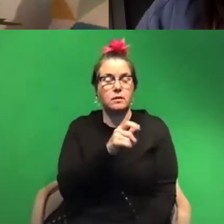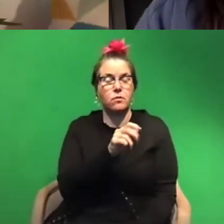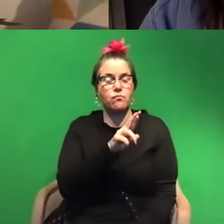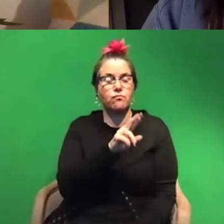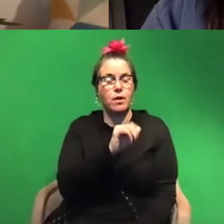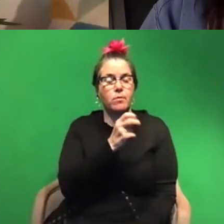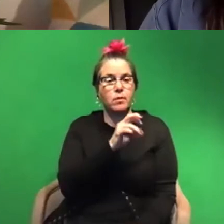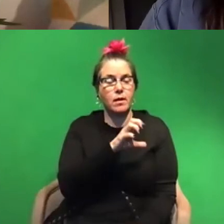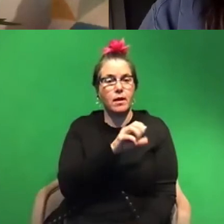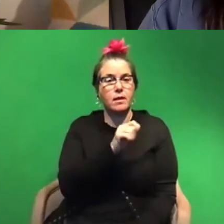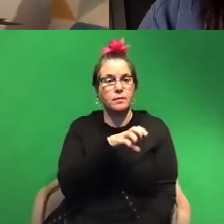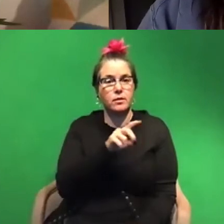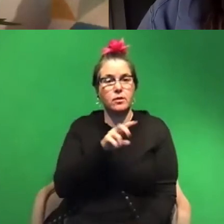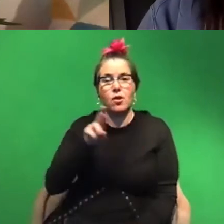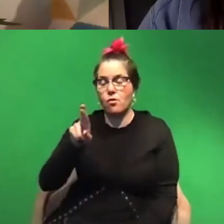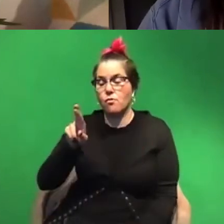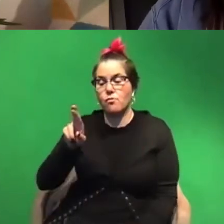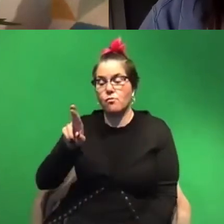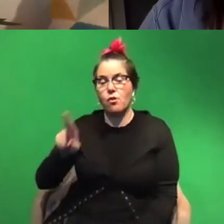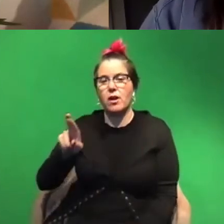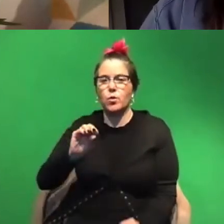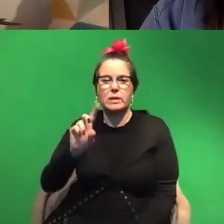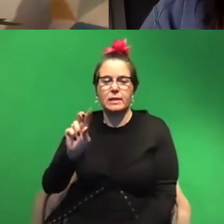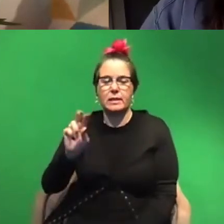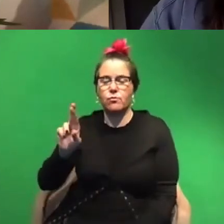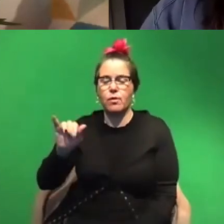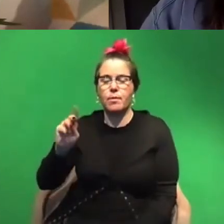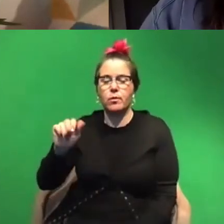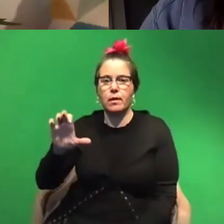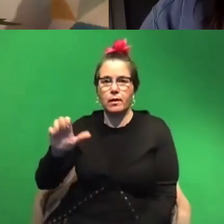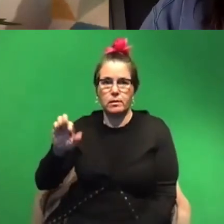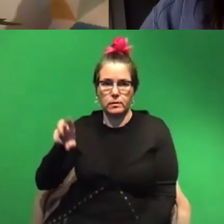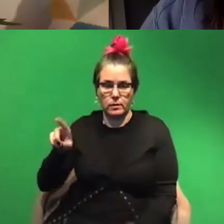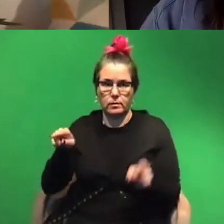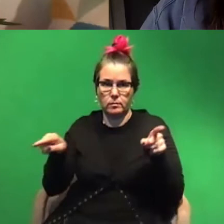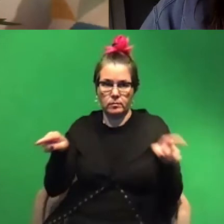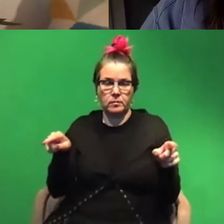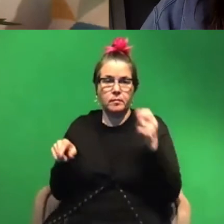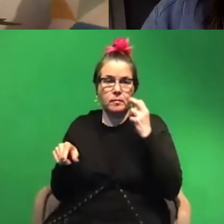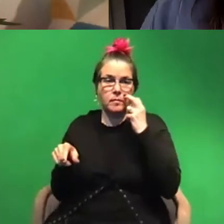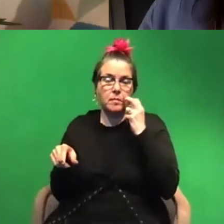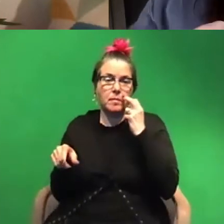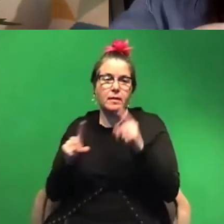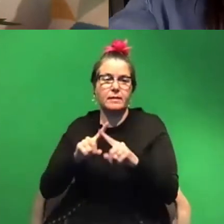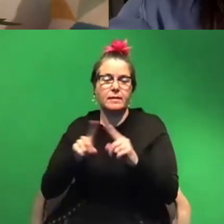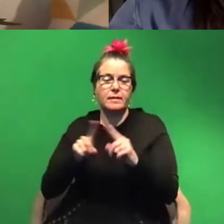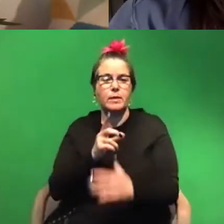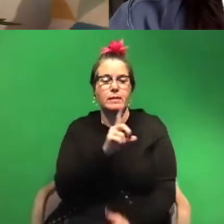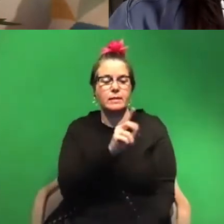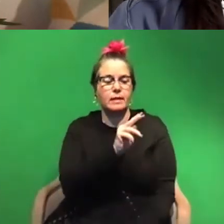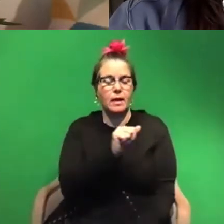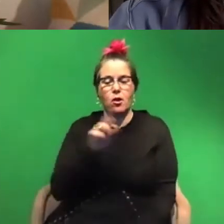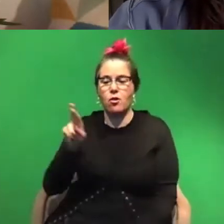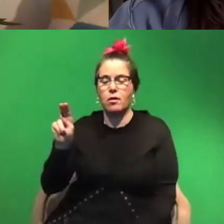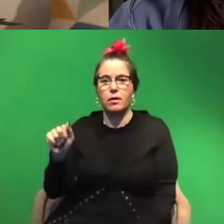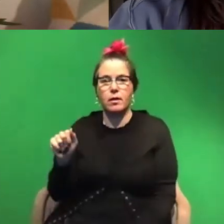whereas RNA is just ribonucleic acid. And so that it's a difference between DNA versus RNA is